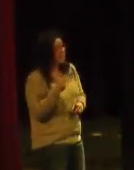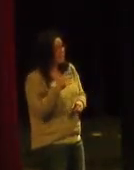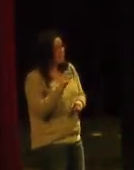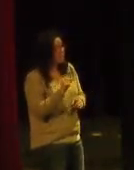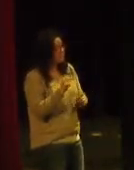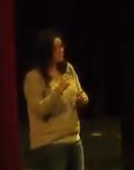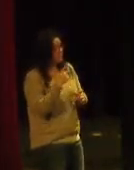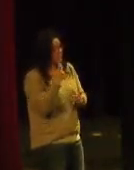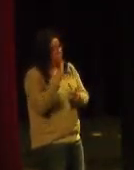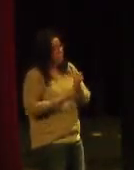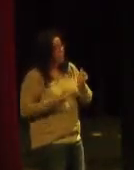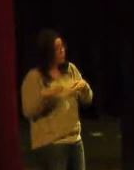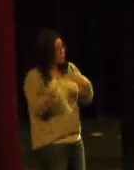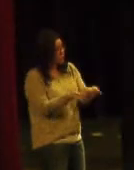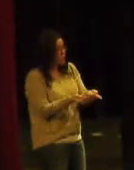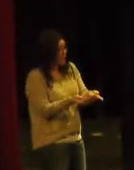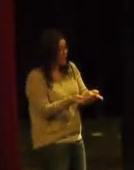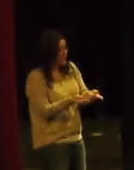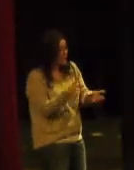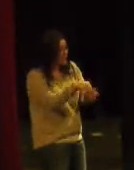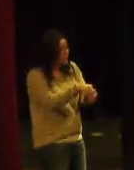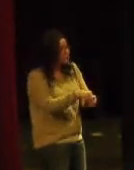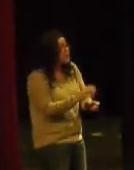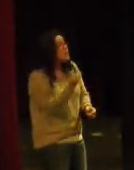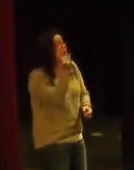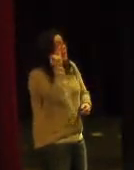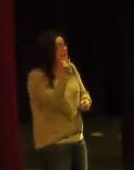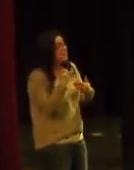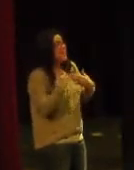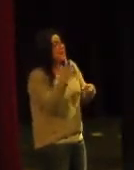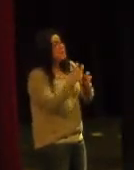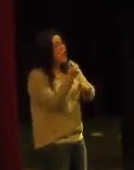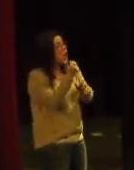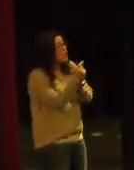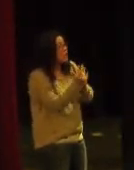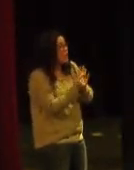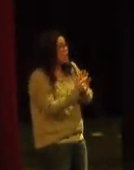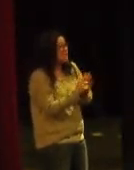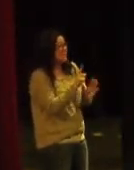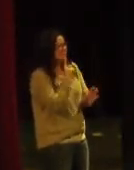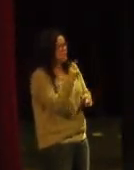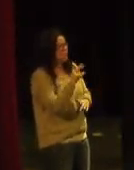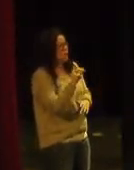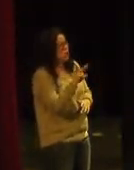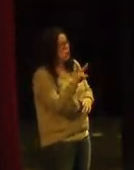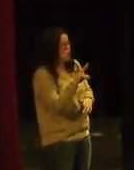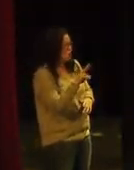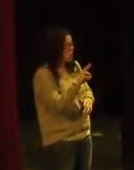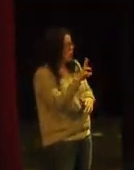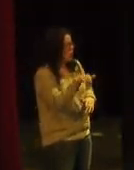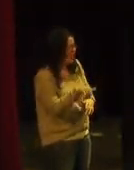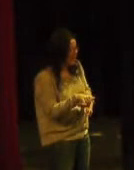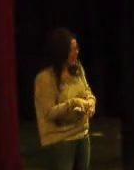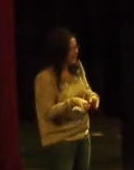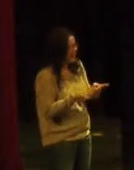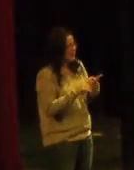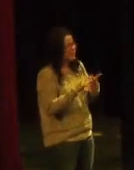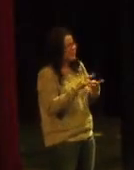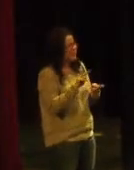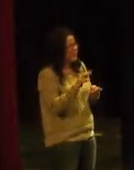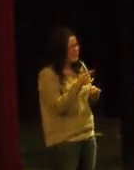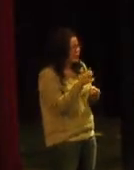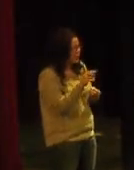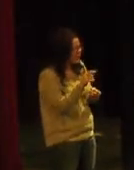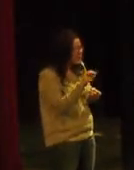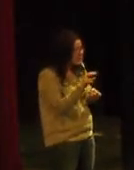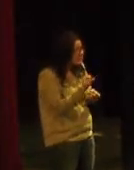contribute. And if they had harder laws, like especially in Norway and the Netherlands, and a lot of that is we got to preserve who we are,